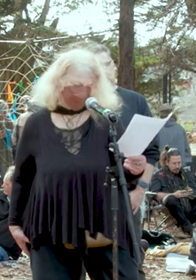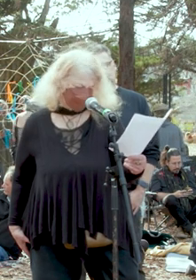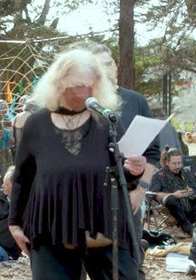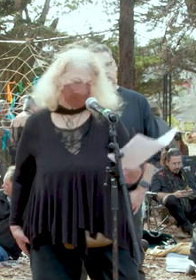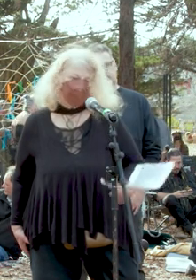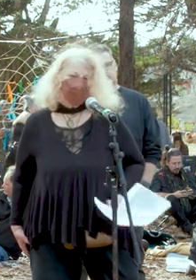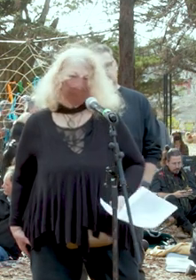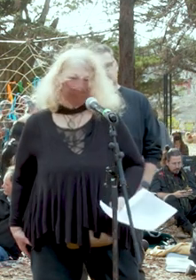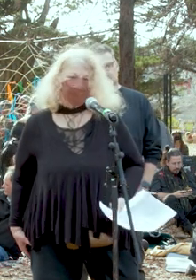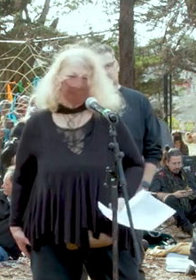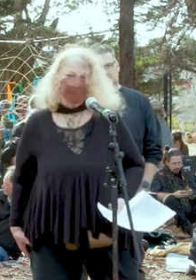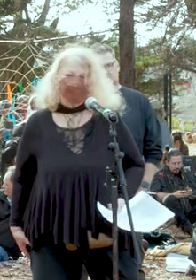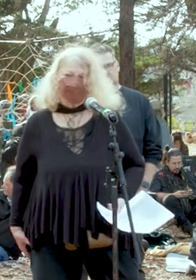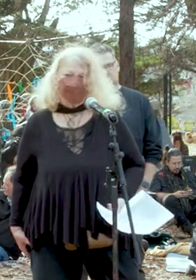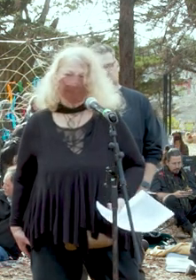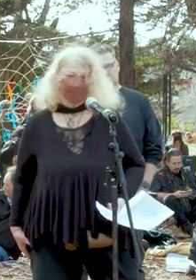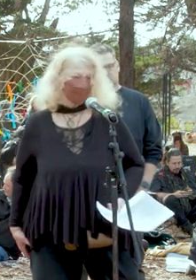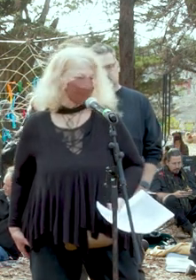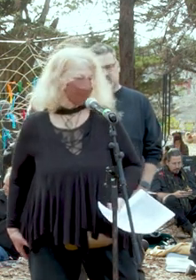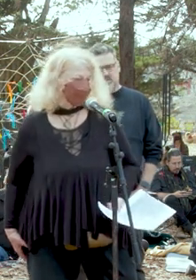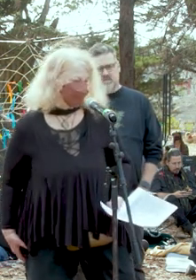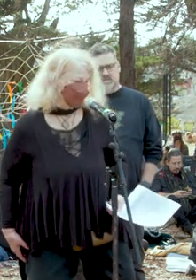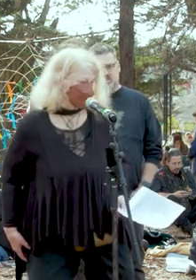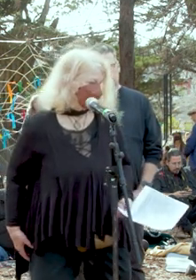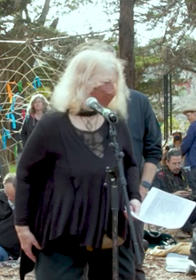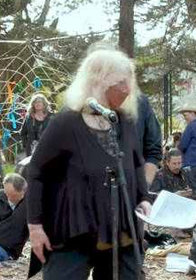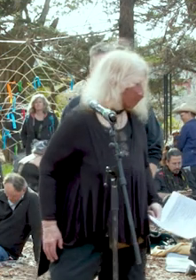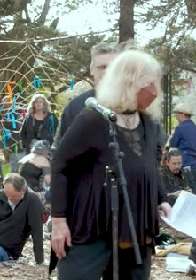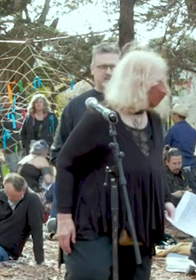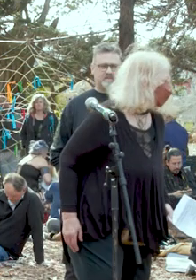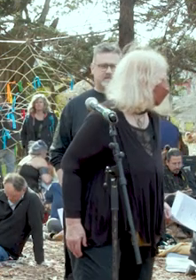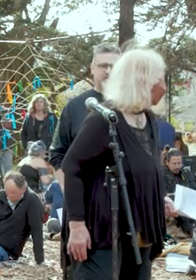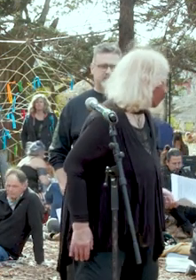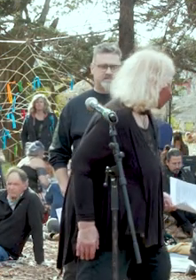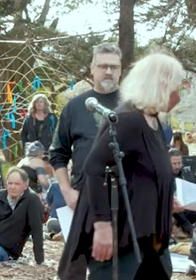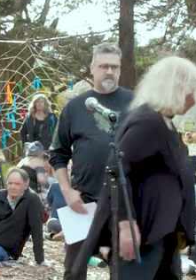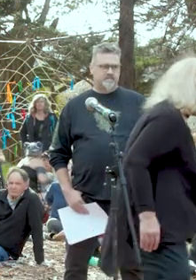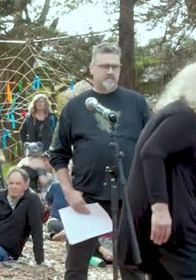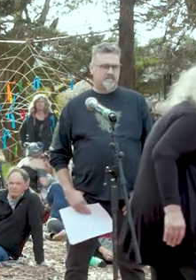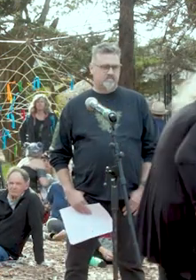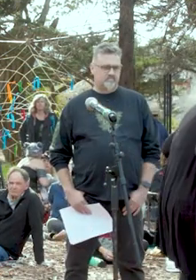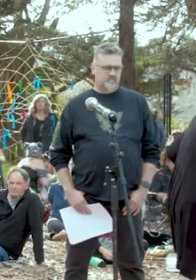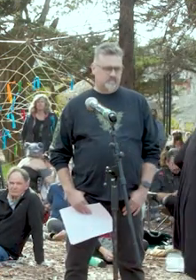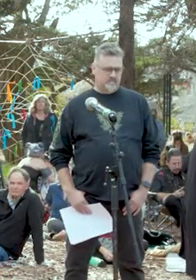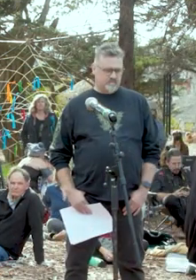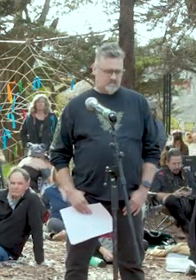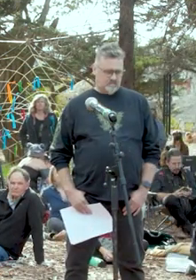McGadoff. What is remembered lives. What is remembered lives.